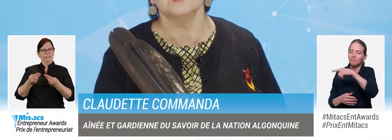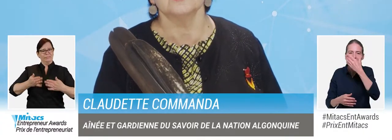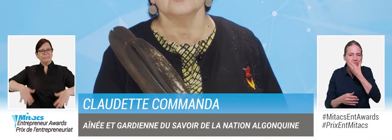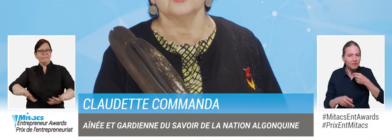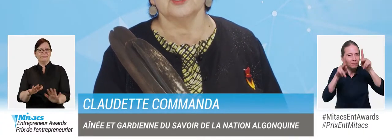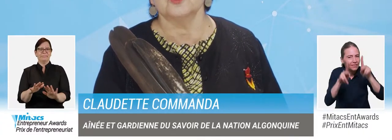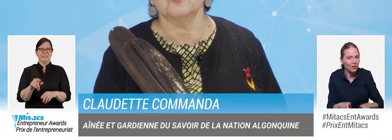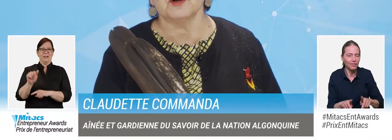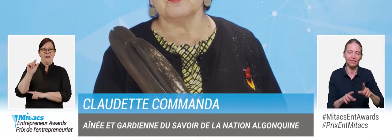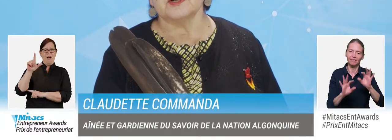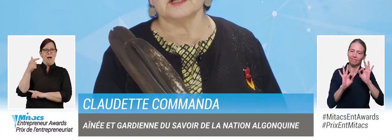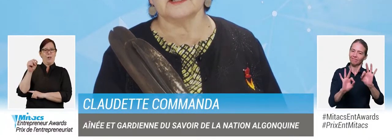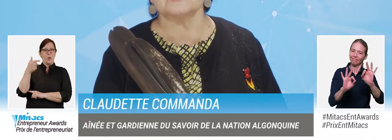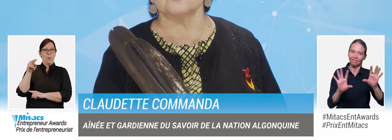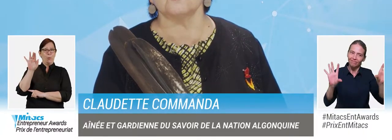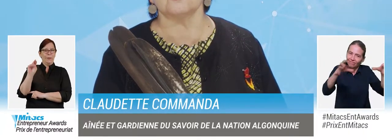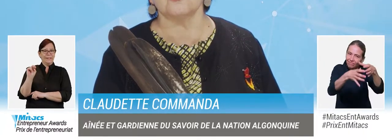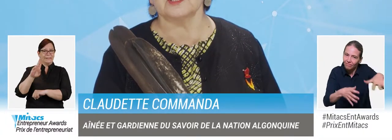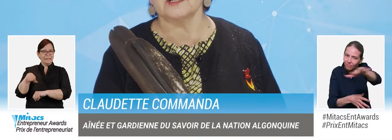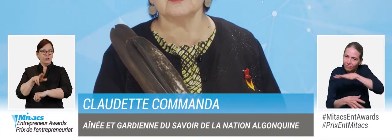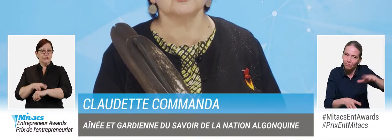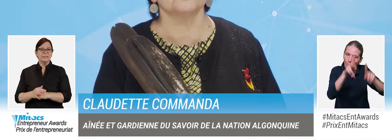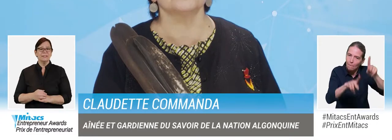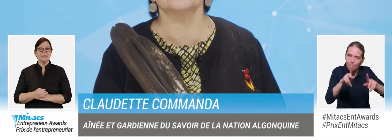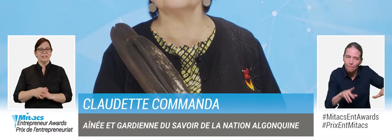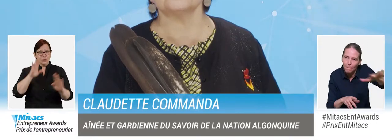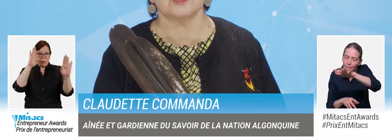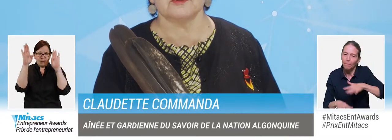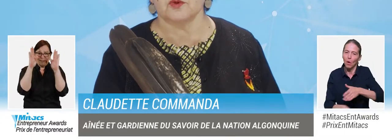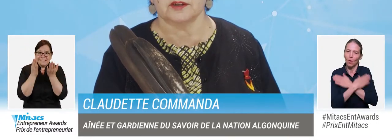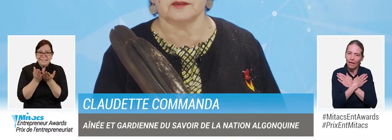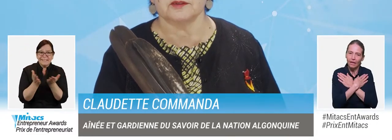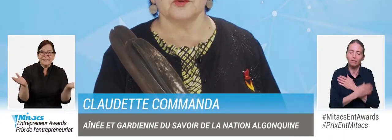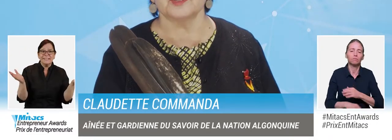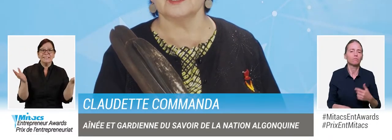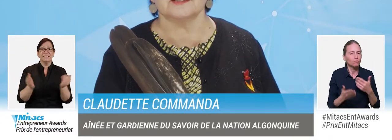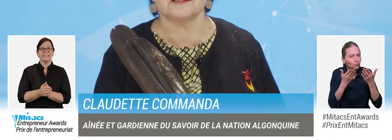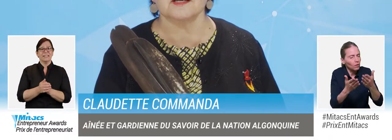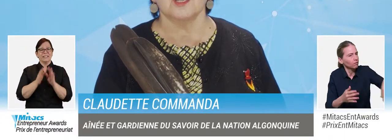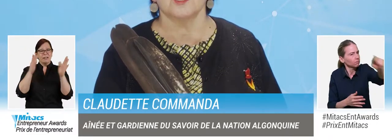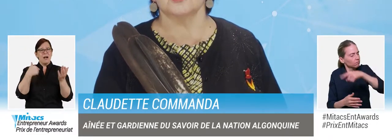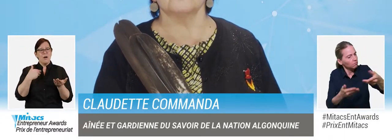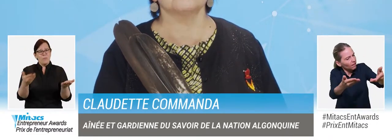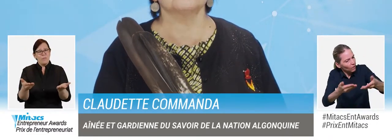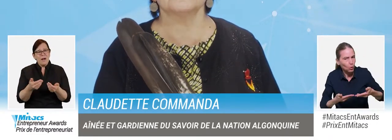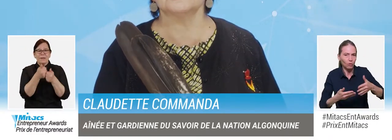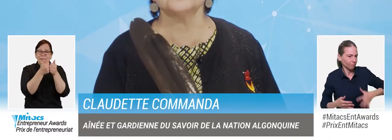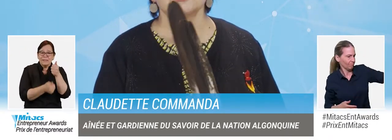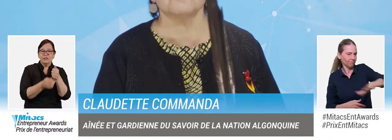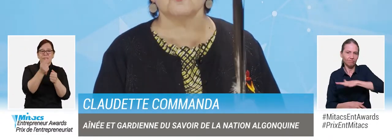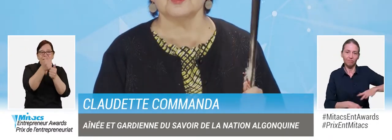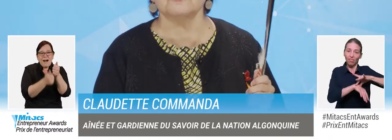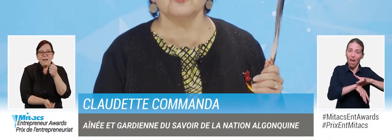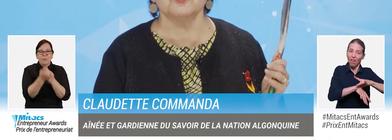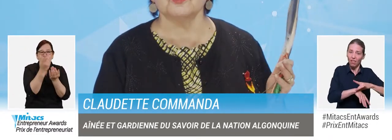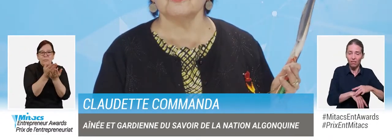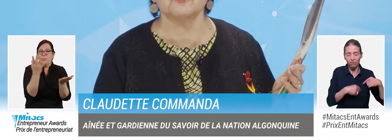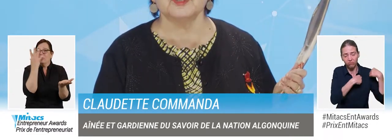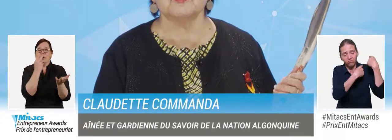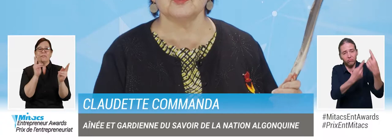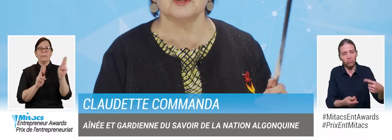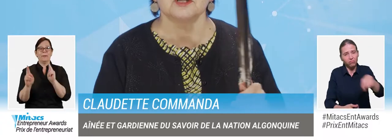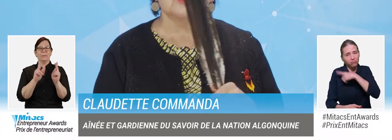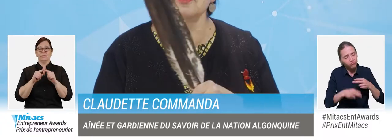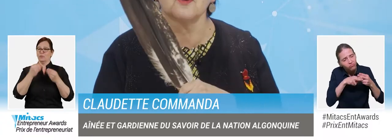ancestral de nous peuples, la nation algonquin. Greetings to everyone. Greetings. I welcome each and every one of you